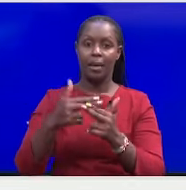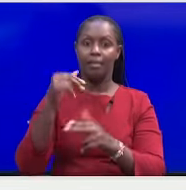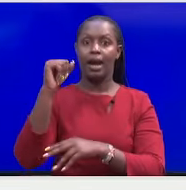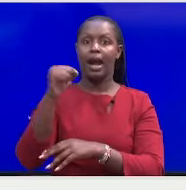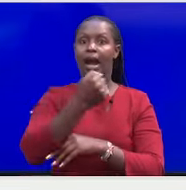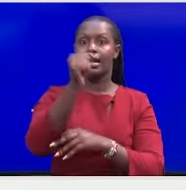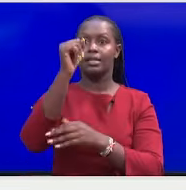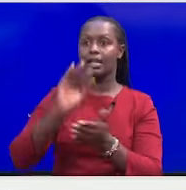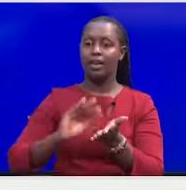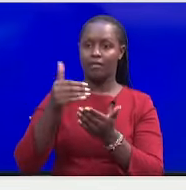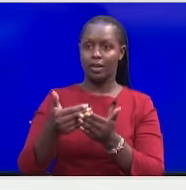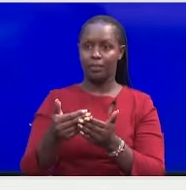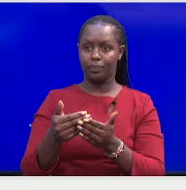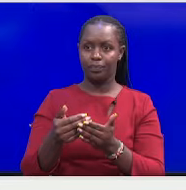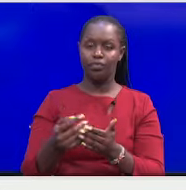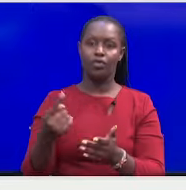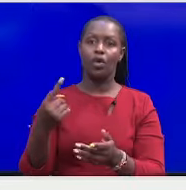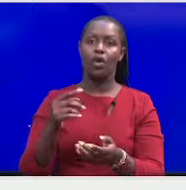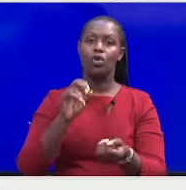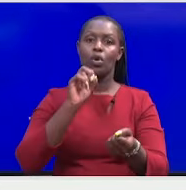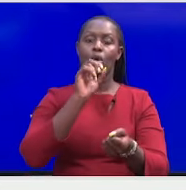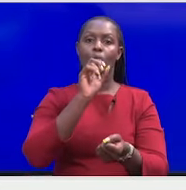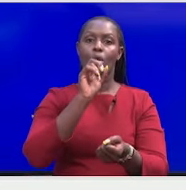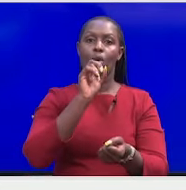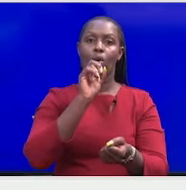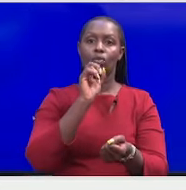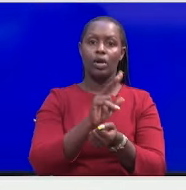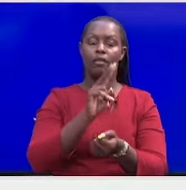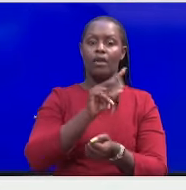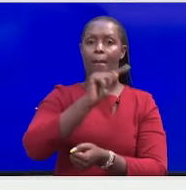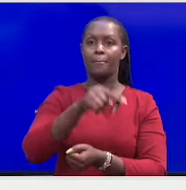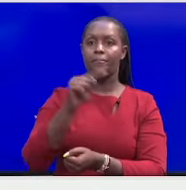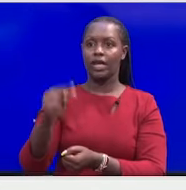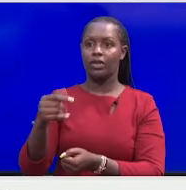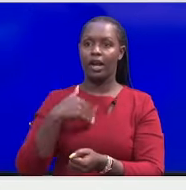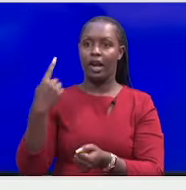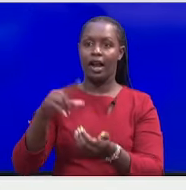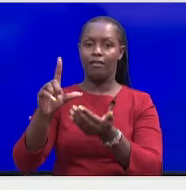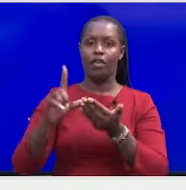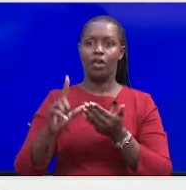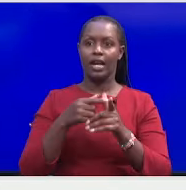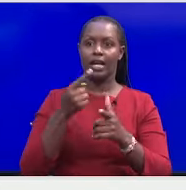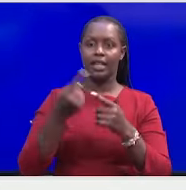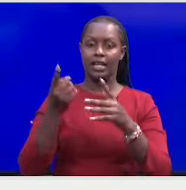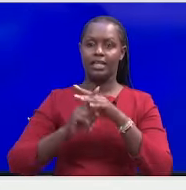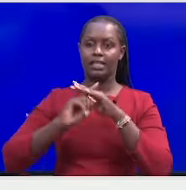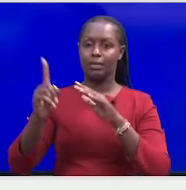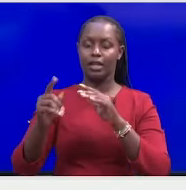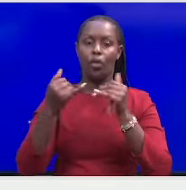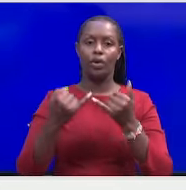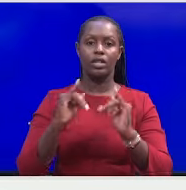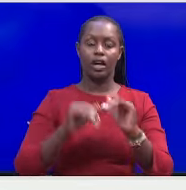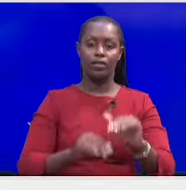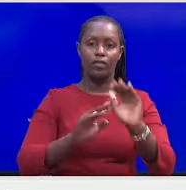Watu milioni 12 wamekopa pesa ya hustler fund. Wametoroka nayo. Tukajaribu kuwafuata